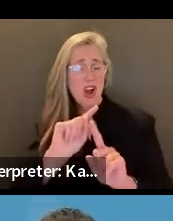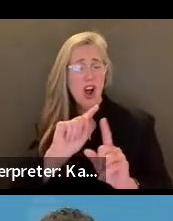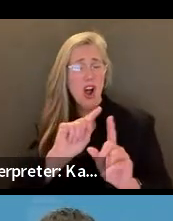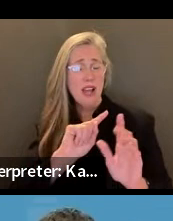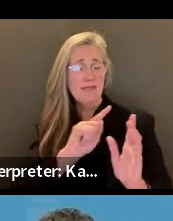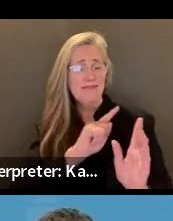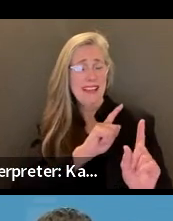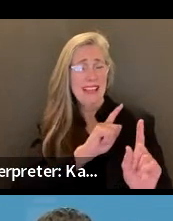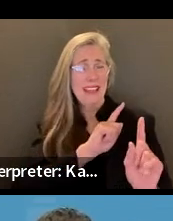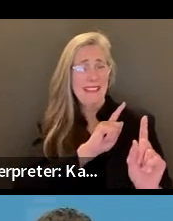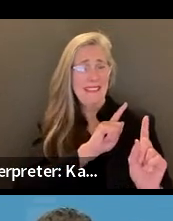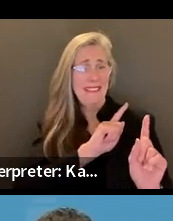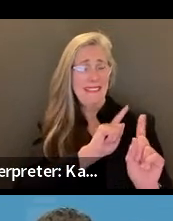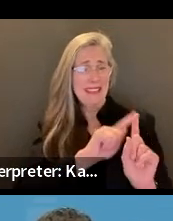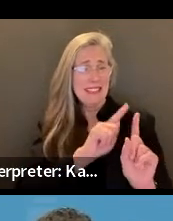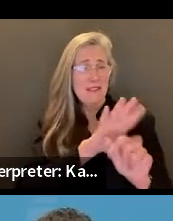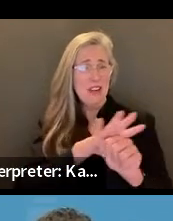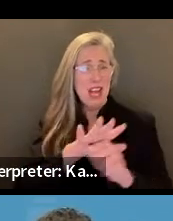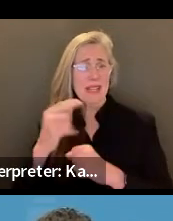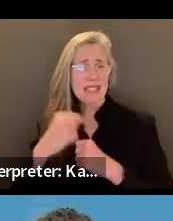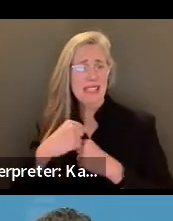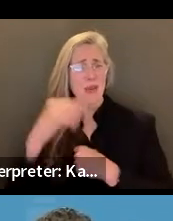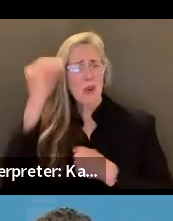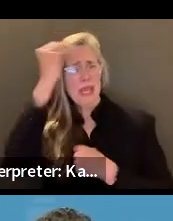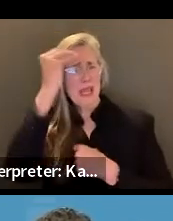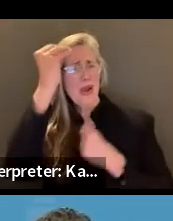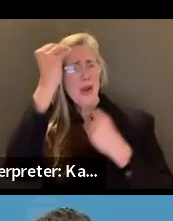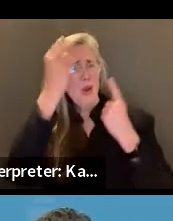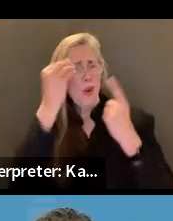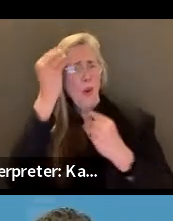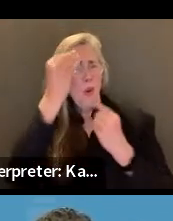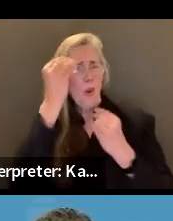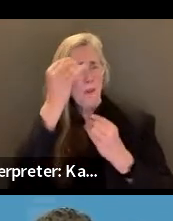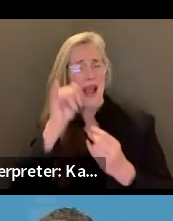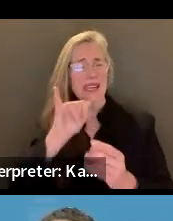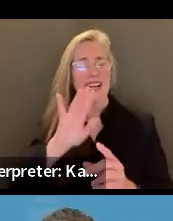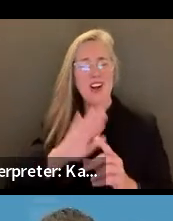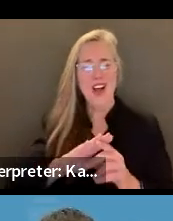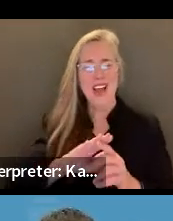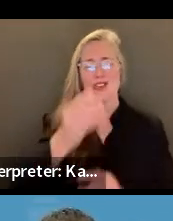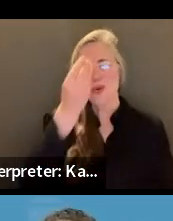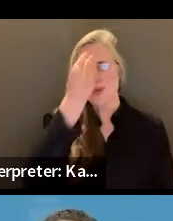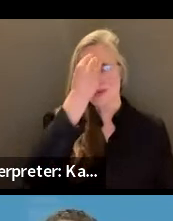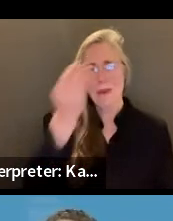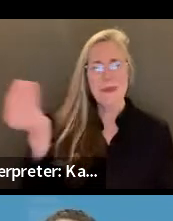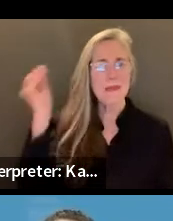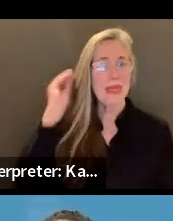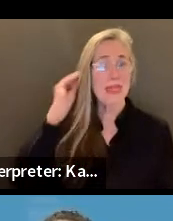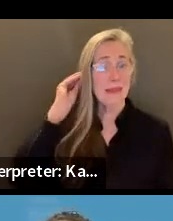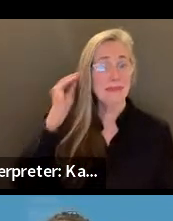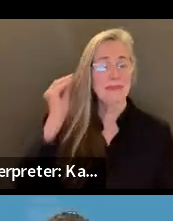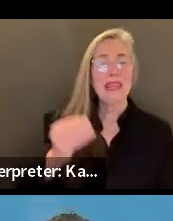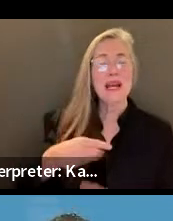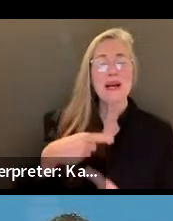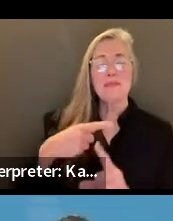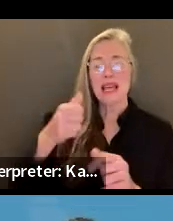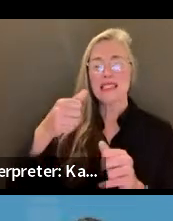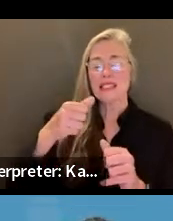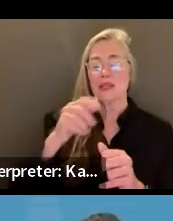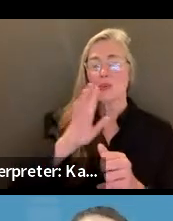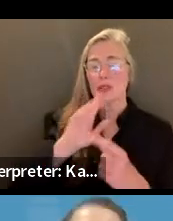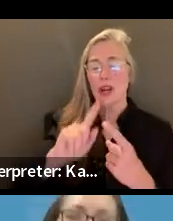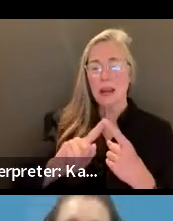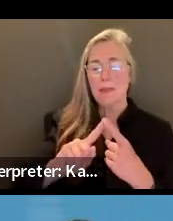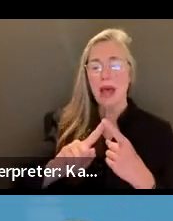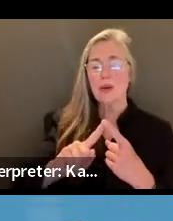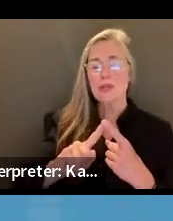are opining on. So just bear that in mind. Also, we are going to speak briefly about the reports on measures